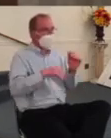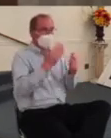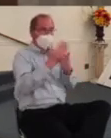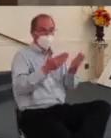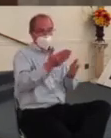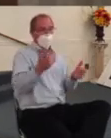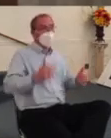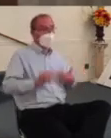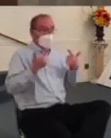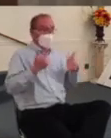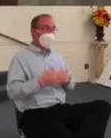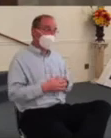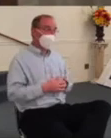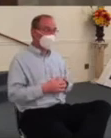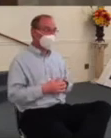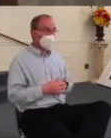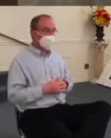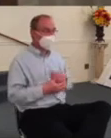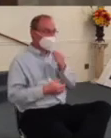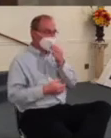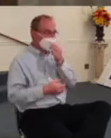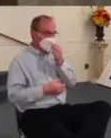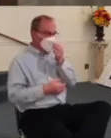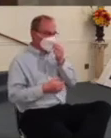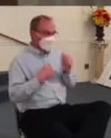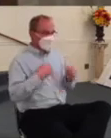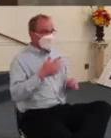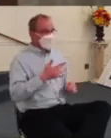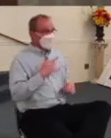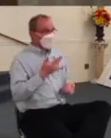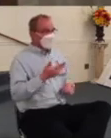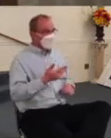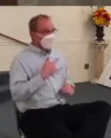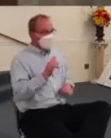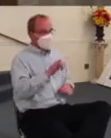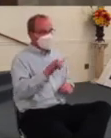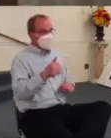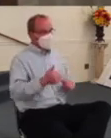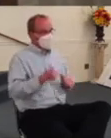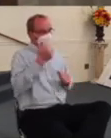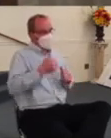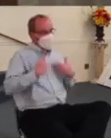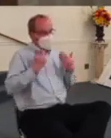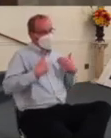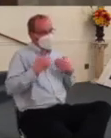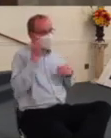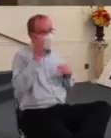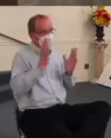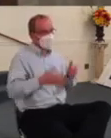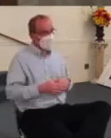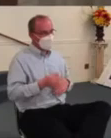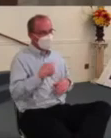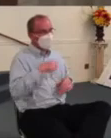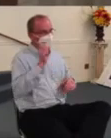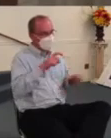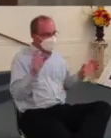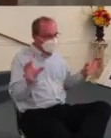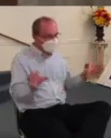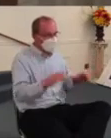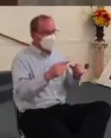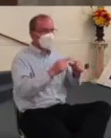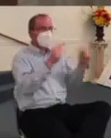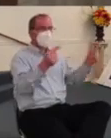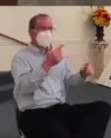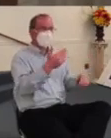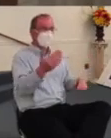I felt, like most young preachers, that I had to do great things. And